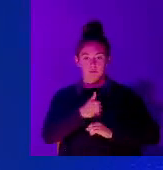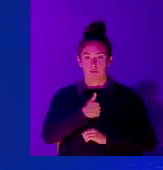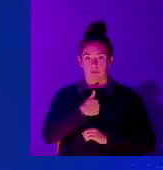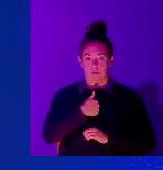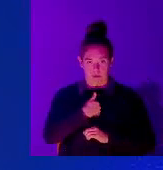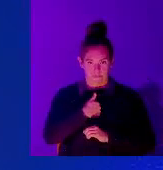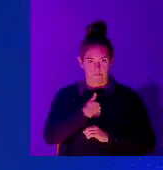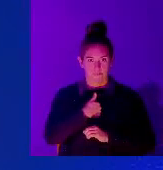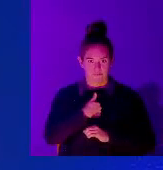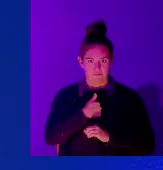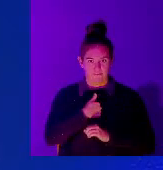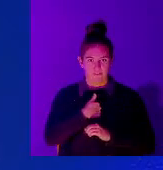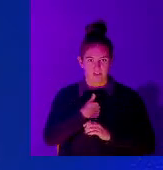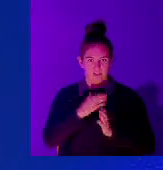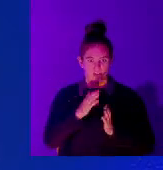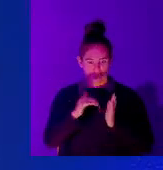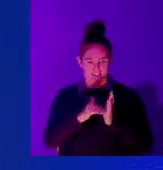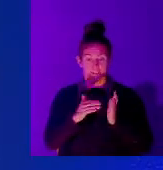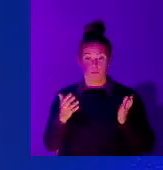to know God's Word.